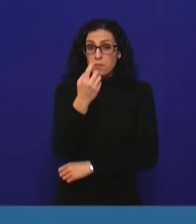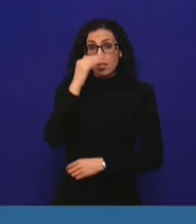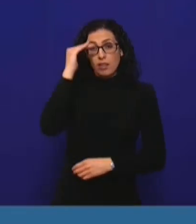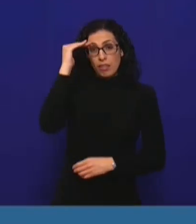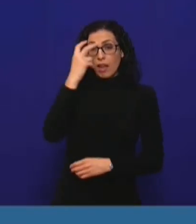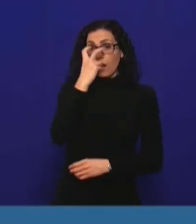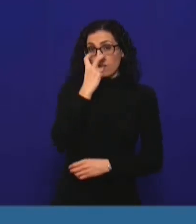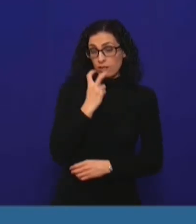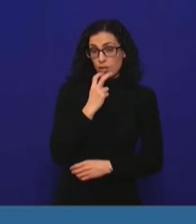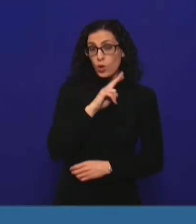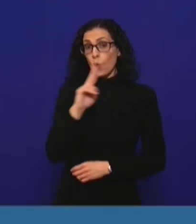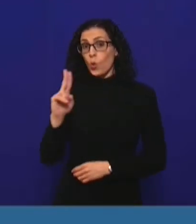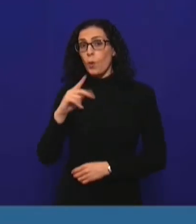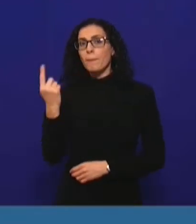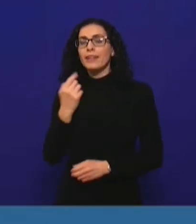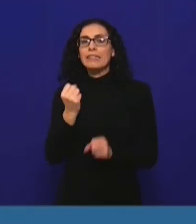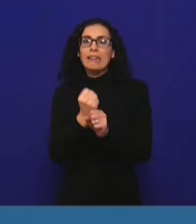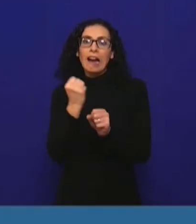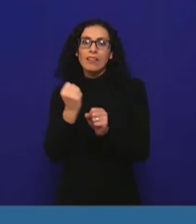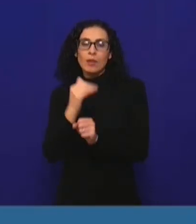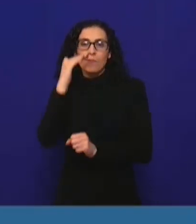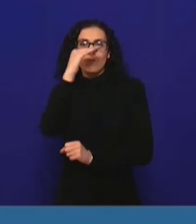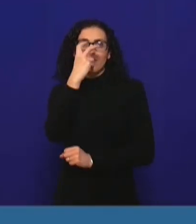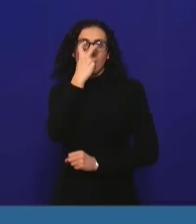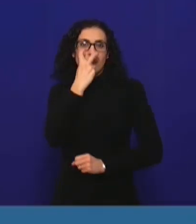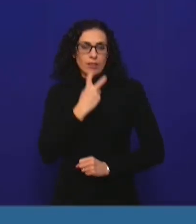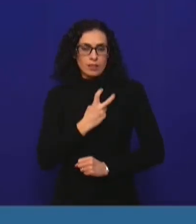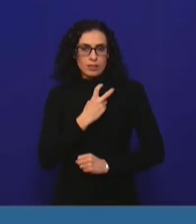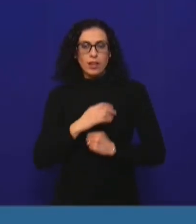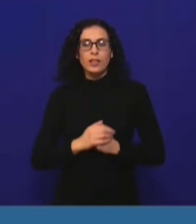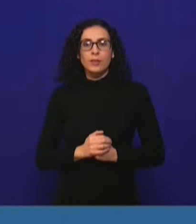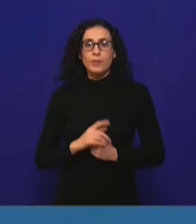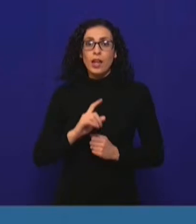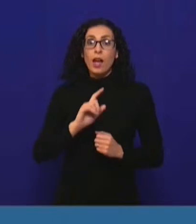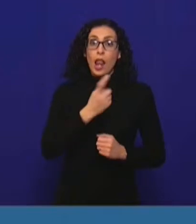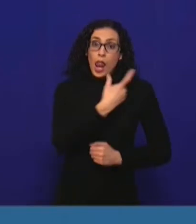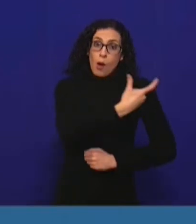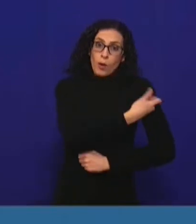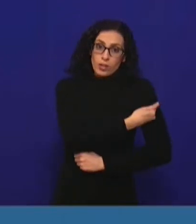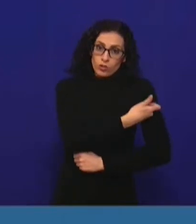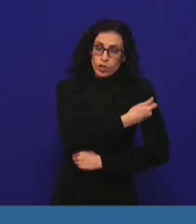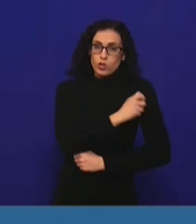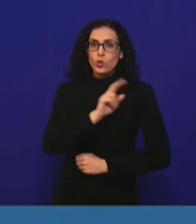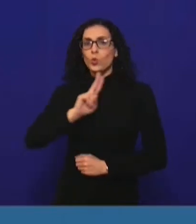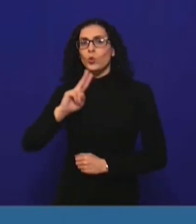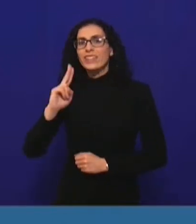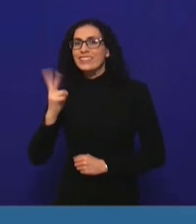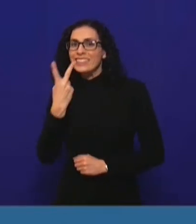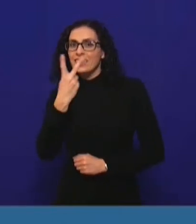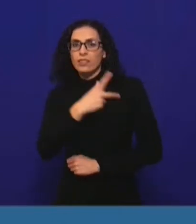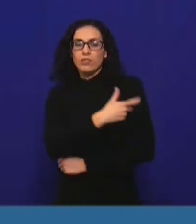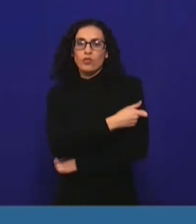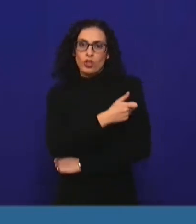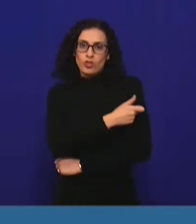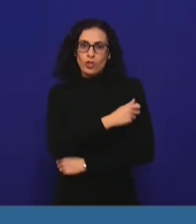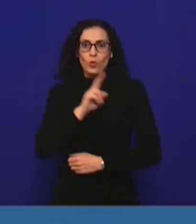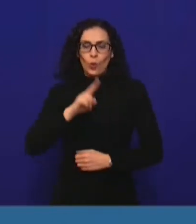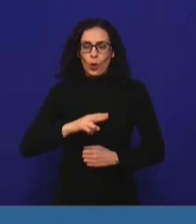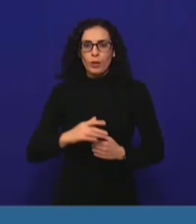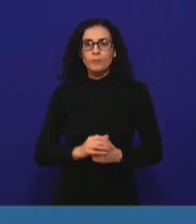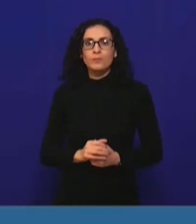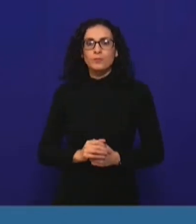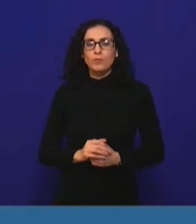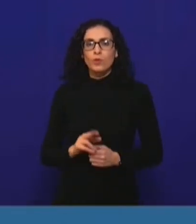residenti kif ukoll l-istaff li jaħdmu fid-djar tal-anzjani kemm bl-ewwel doża u anke għaddejjin bit-tieni doża. U anka